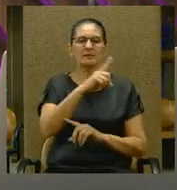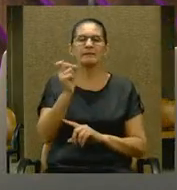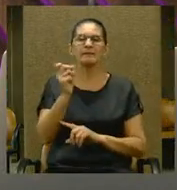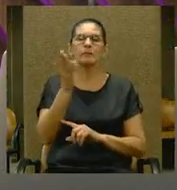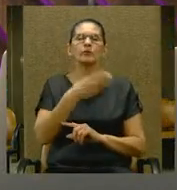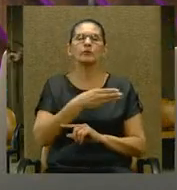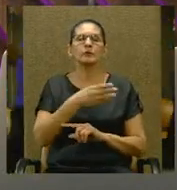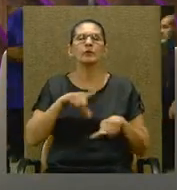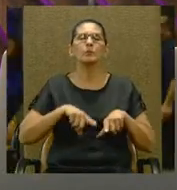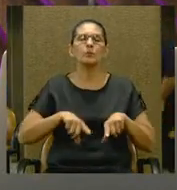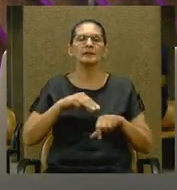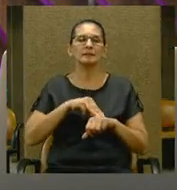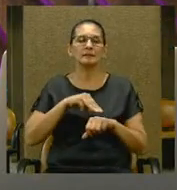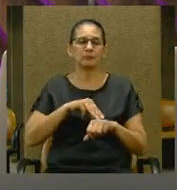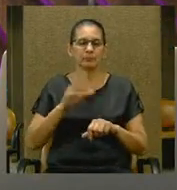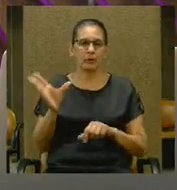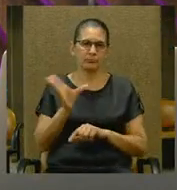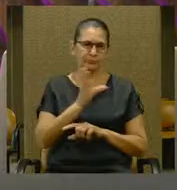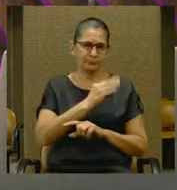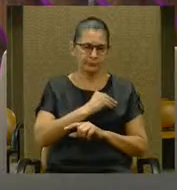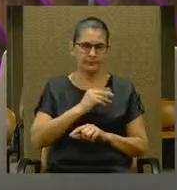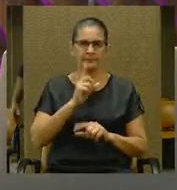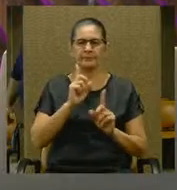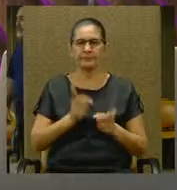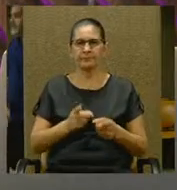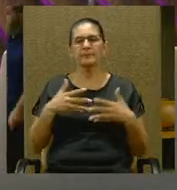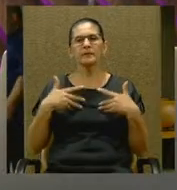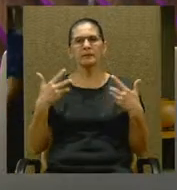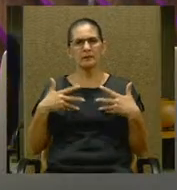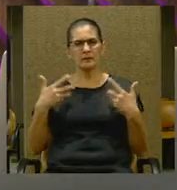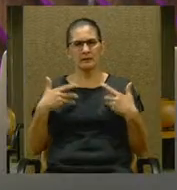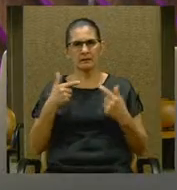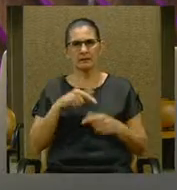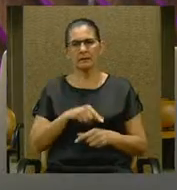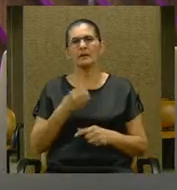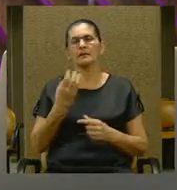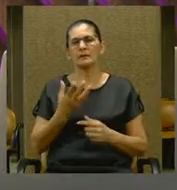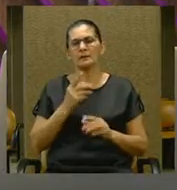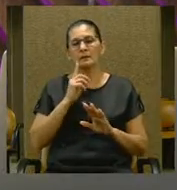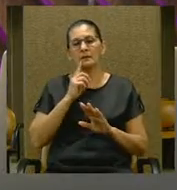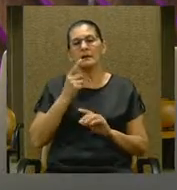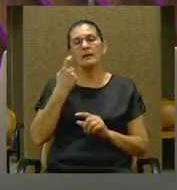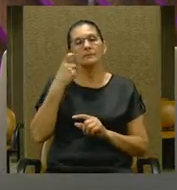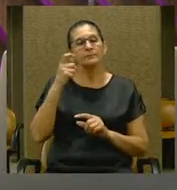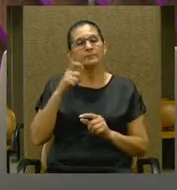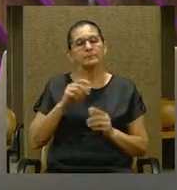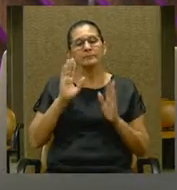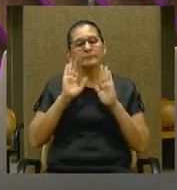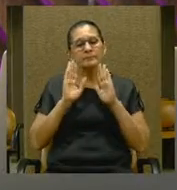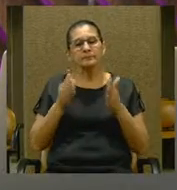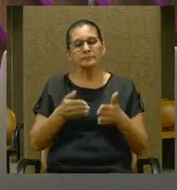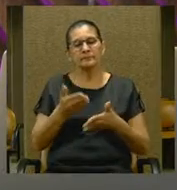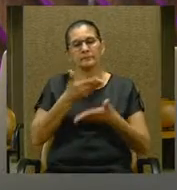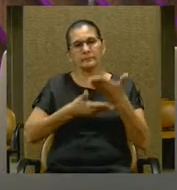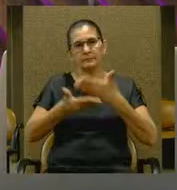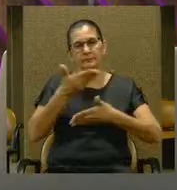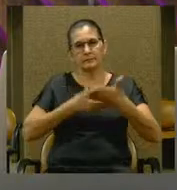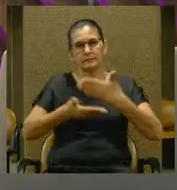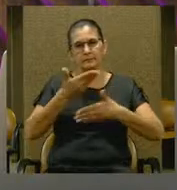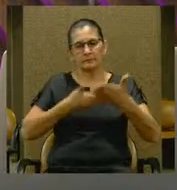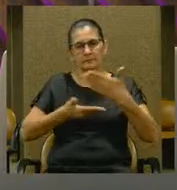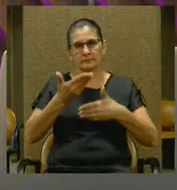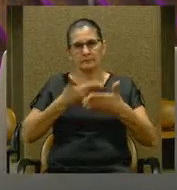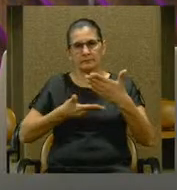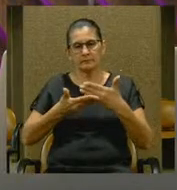participants, not only from Montevideo. We have all the municipalities also of Uruguay participating, because this shows